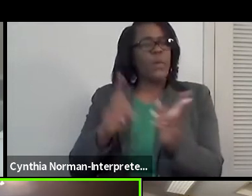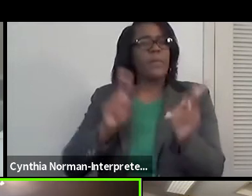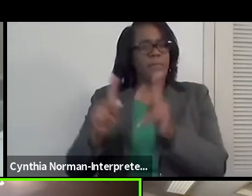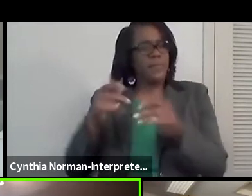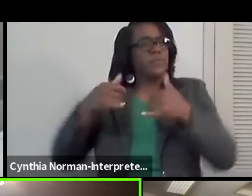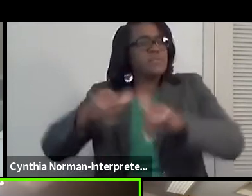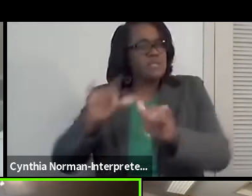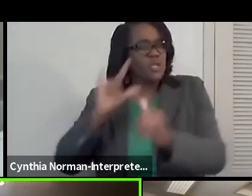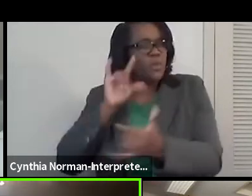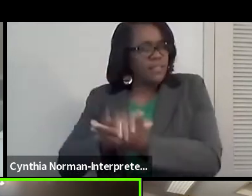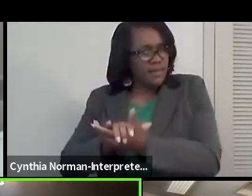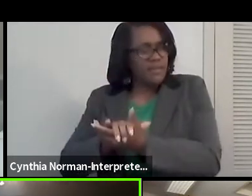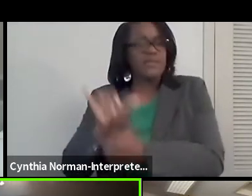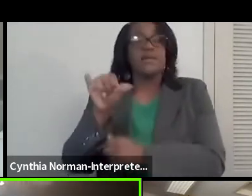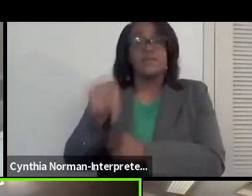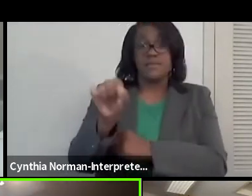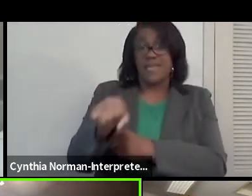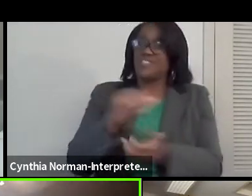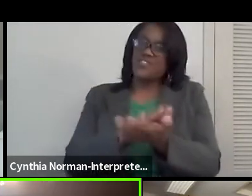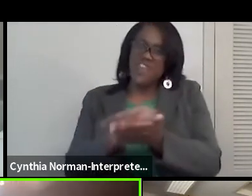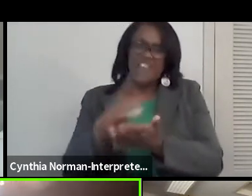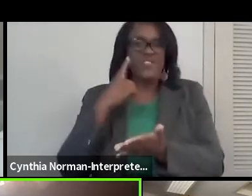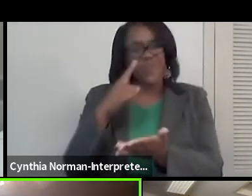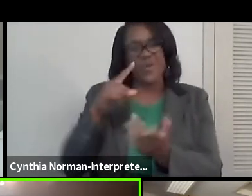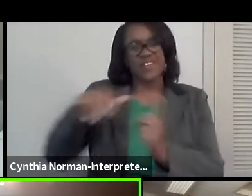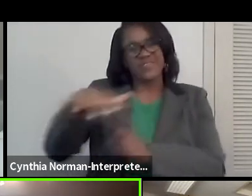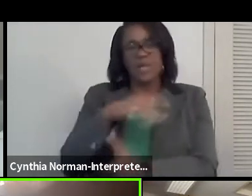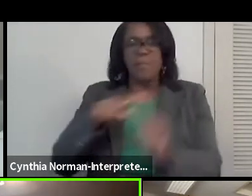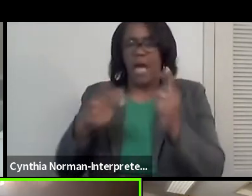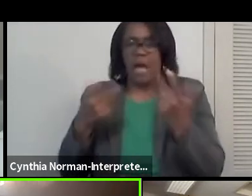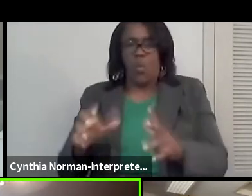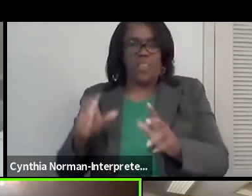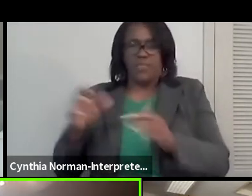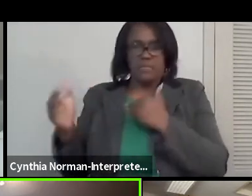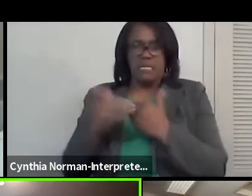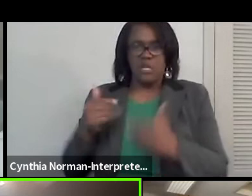that, yes, they're nice for the ecosystem, but I don't want them anywhere around me.